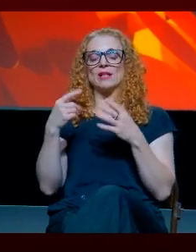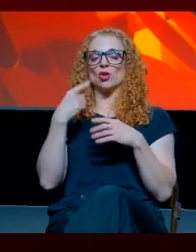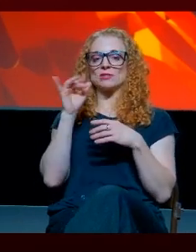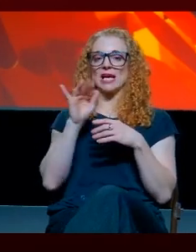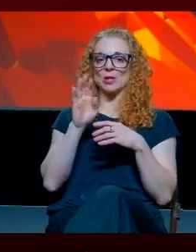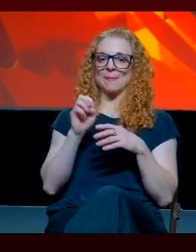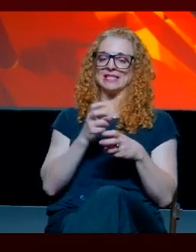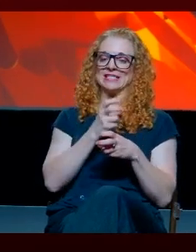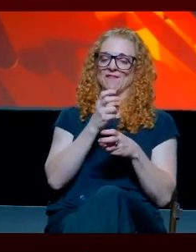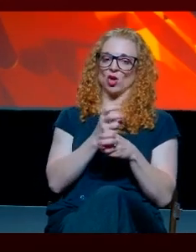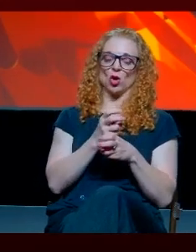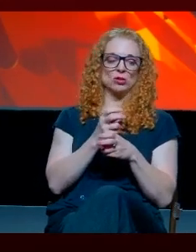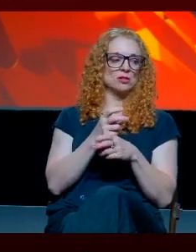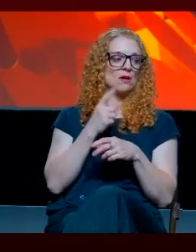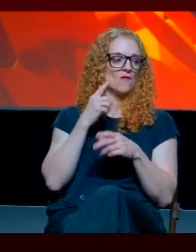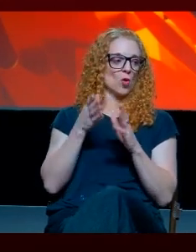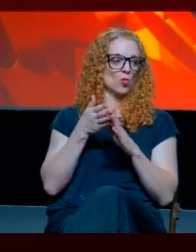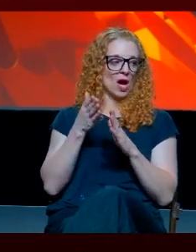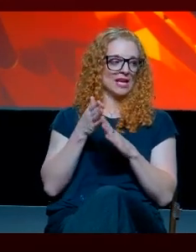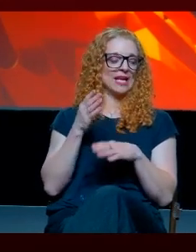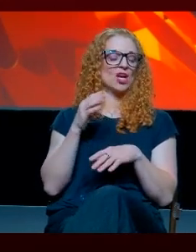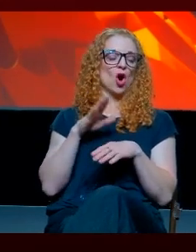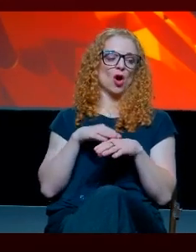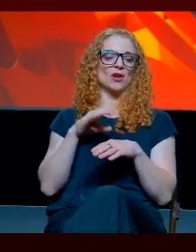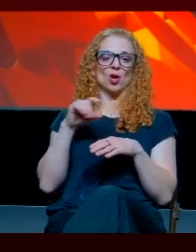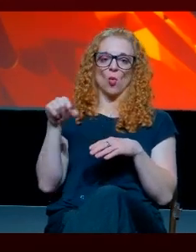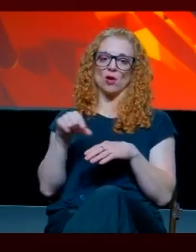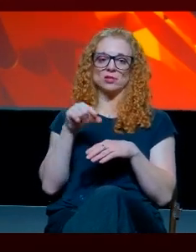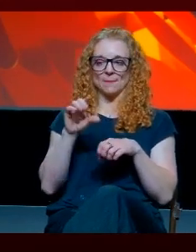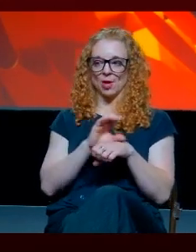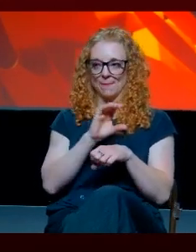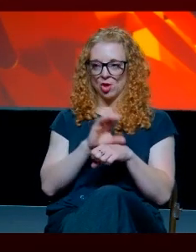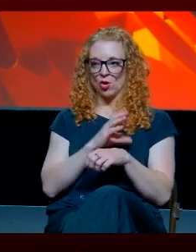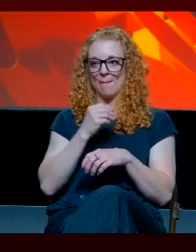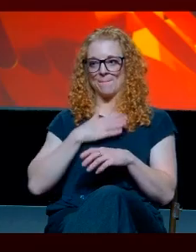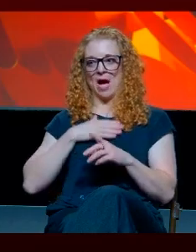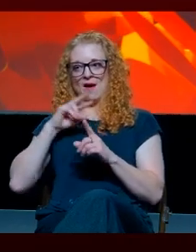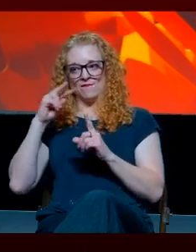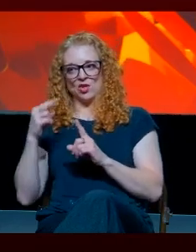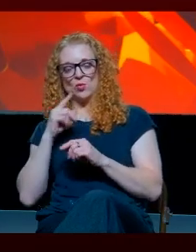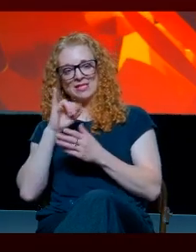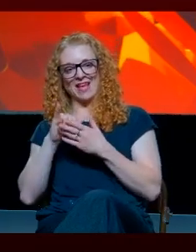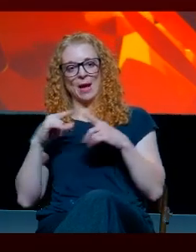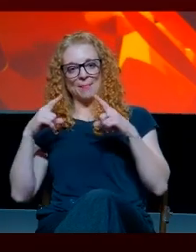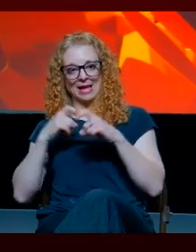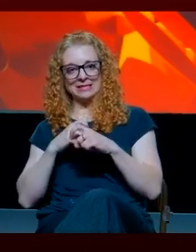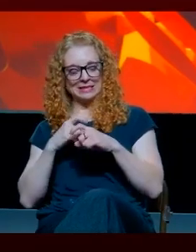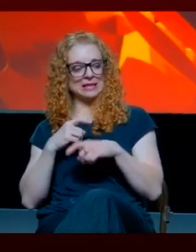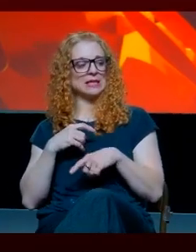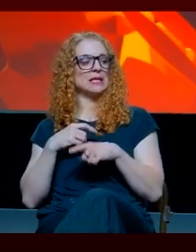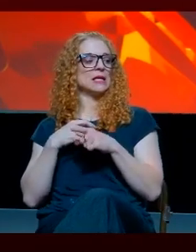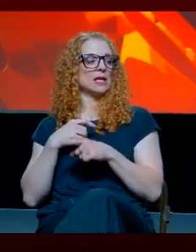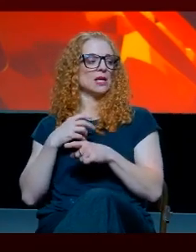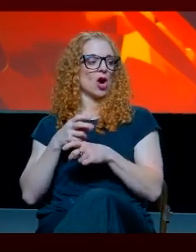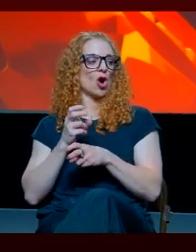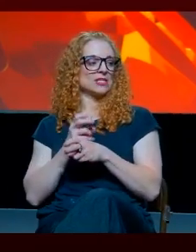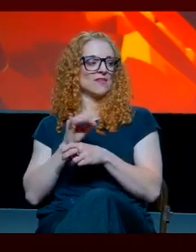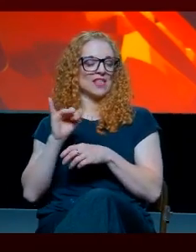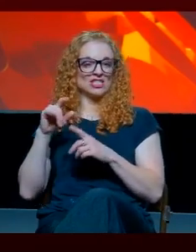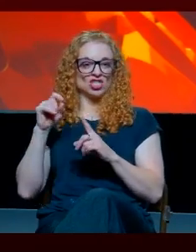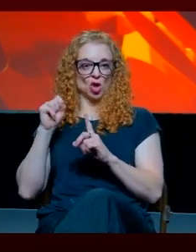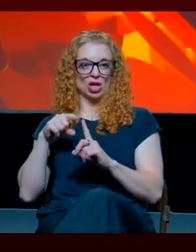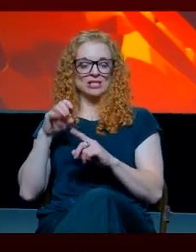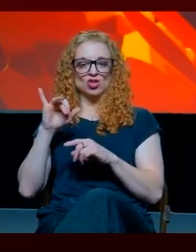difficult for running on a quantum computer. And my view is the complexity hardness of the circuit is the only